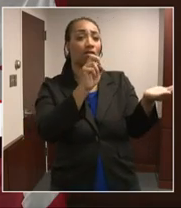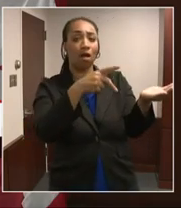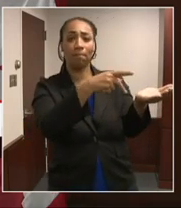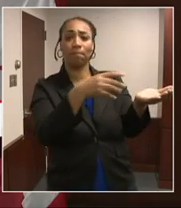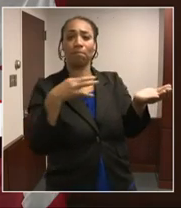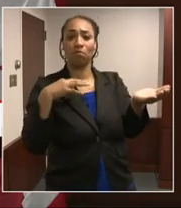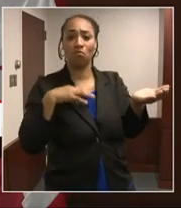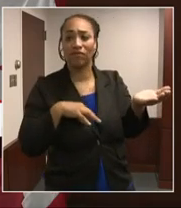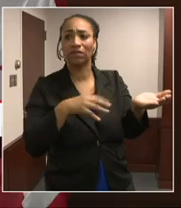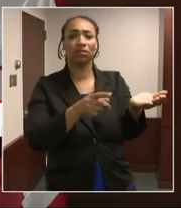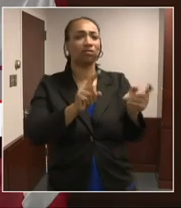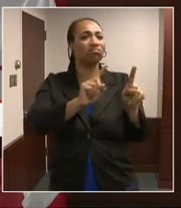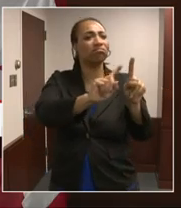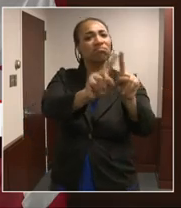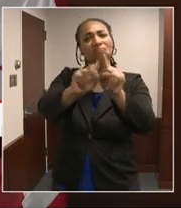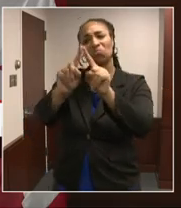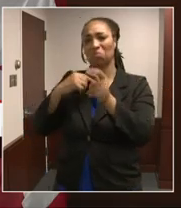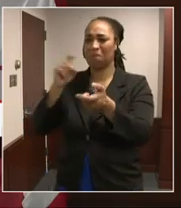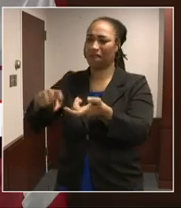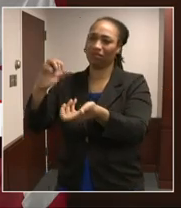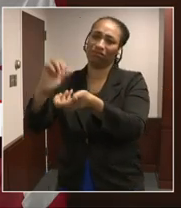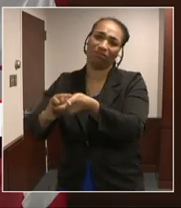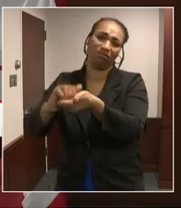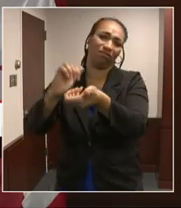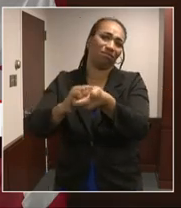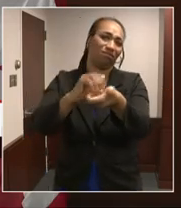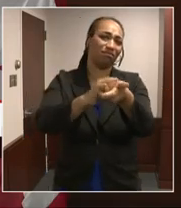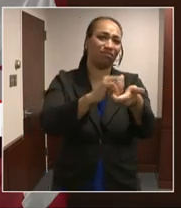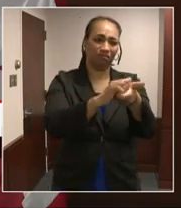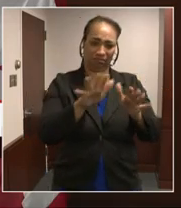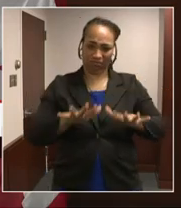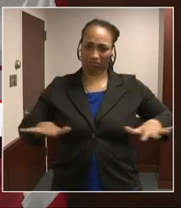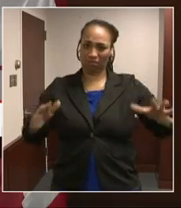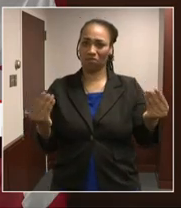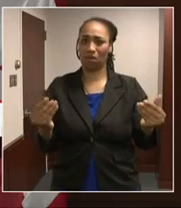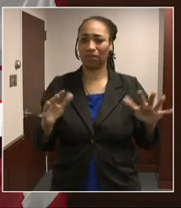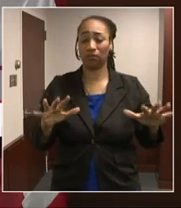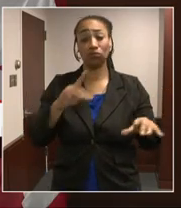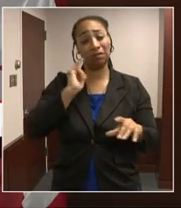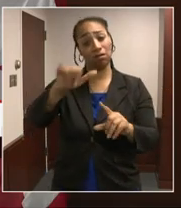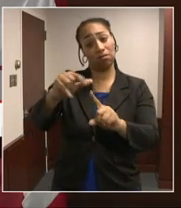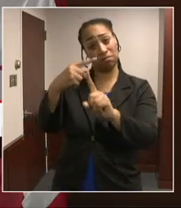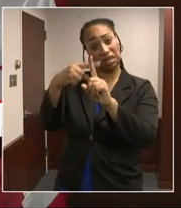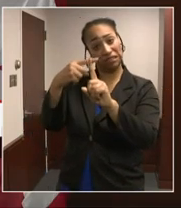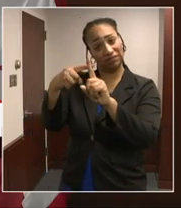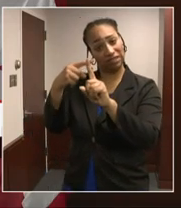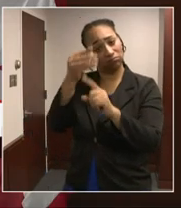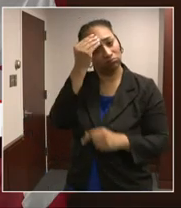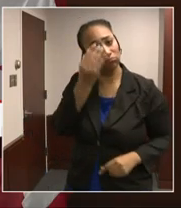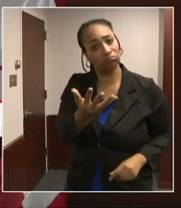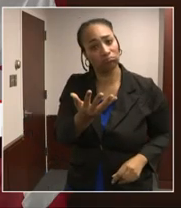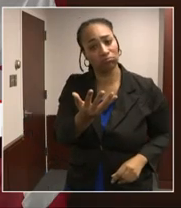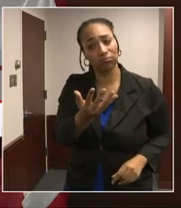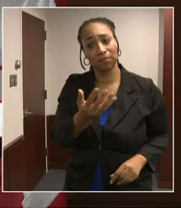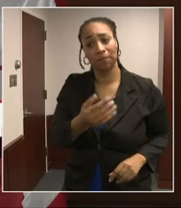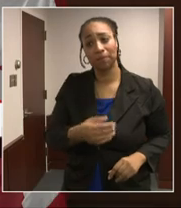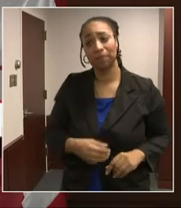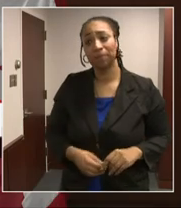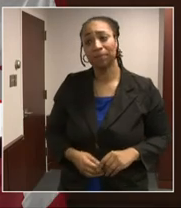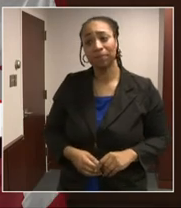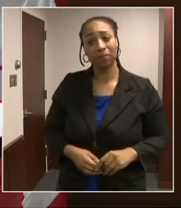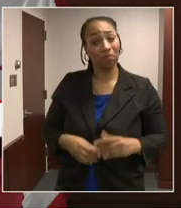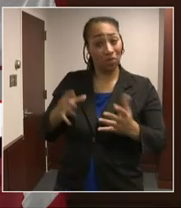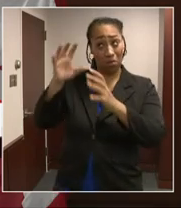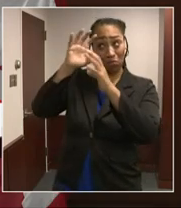The good thing that people in the district should know, and we'll make sure the president understands this, is that we have